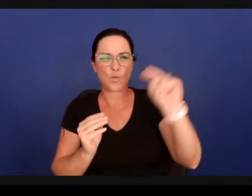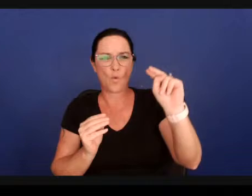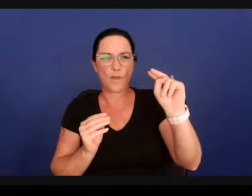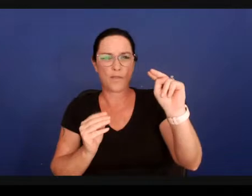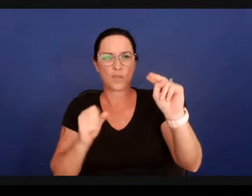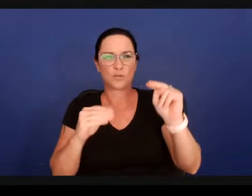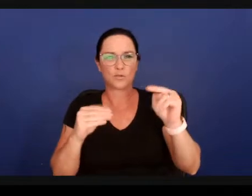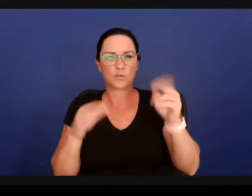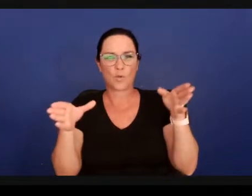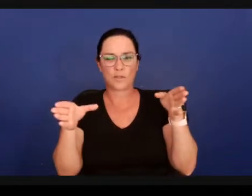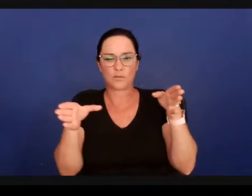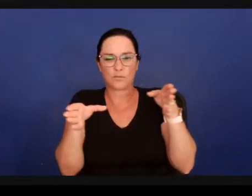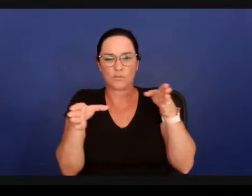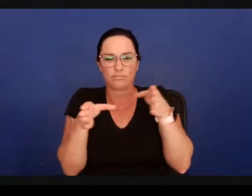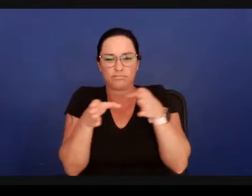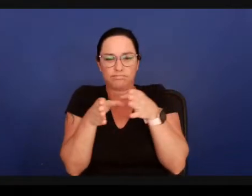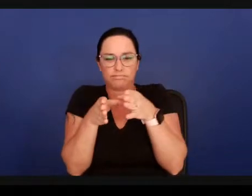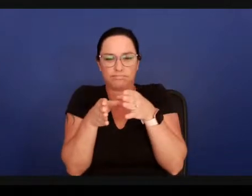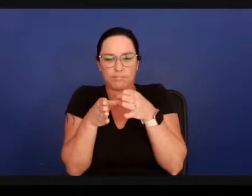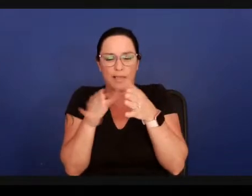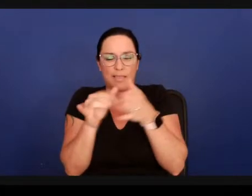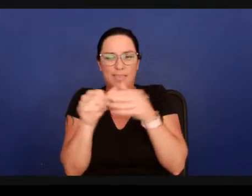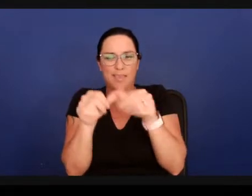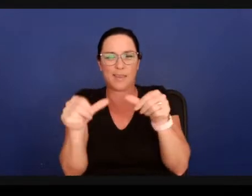pinch and close that rift zone in that area.